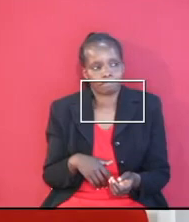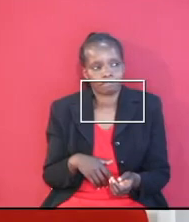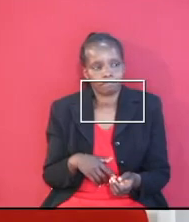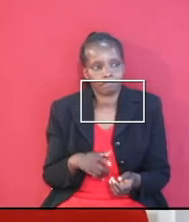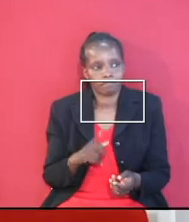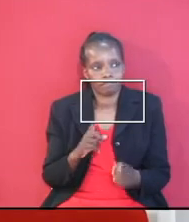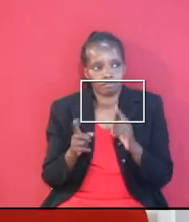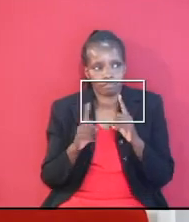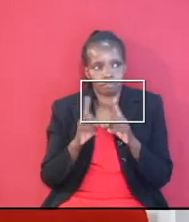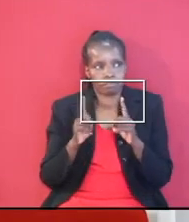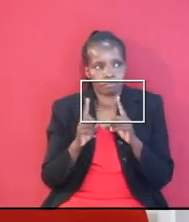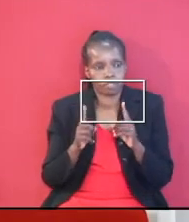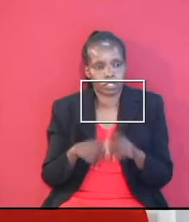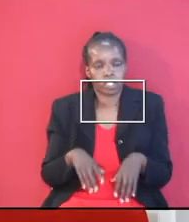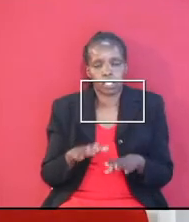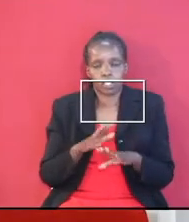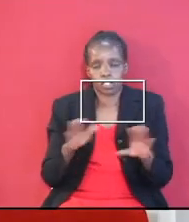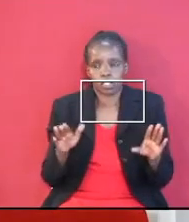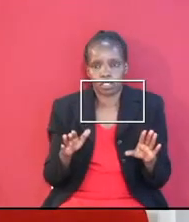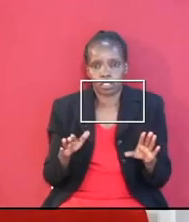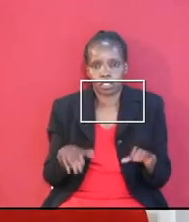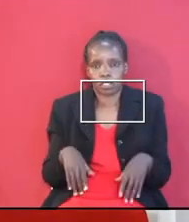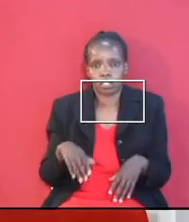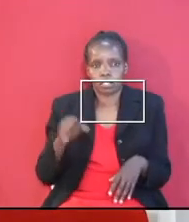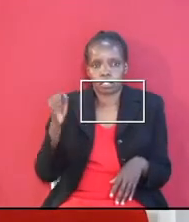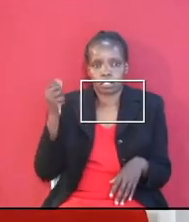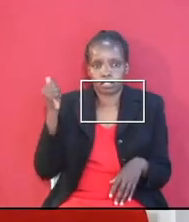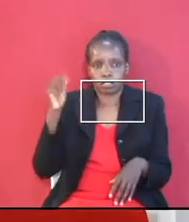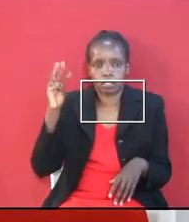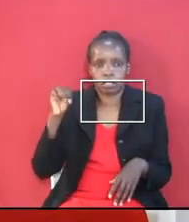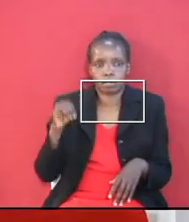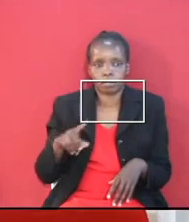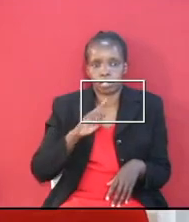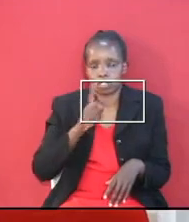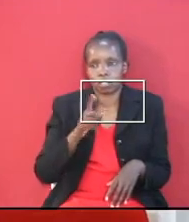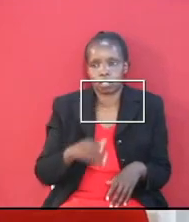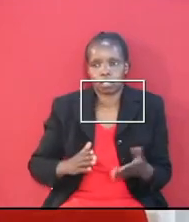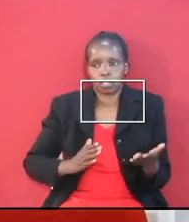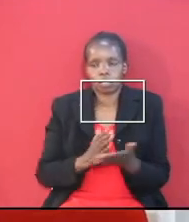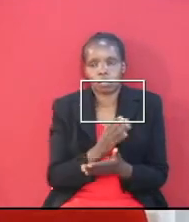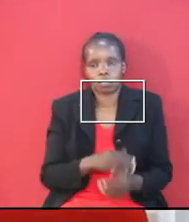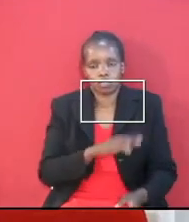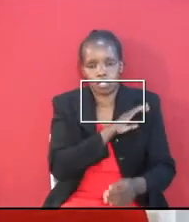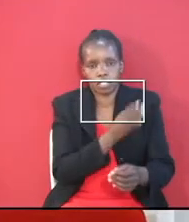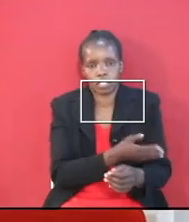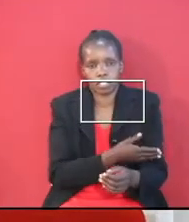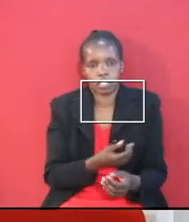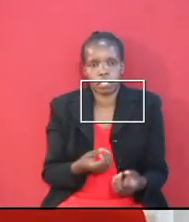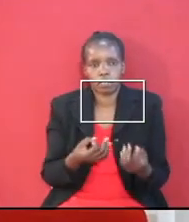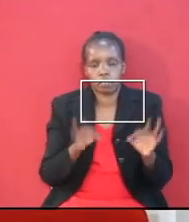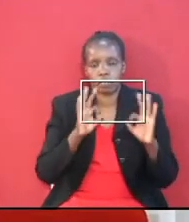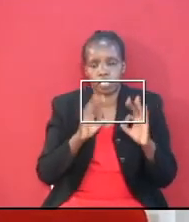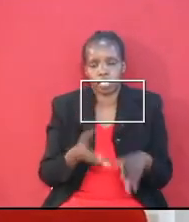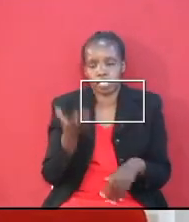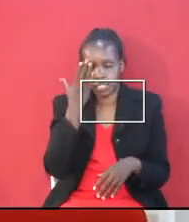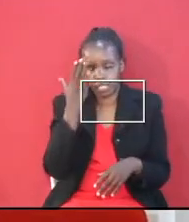told his wife. Mm-hmm. Samson was told that through your strength, you are going to liberate the children of